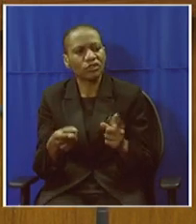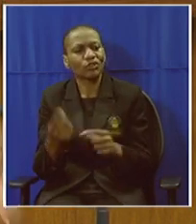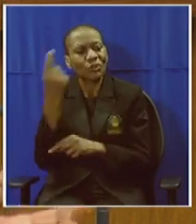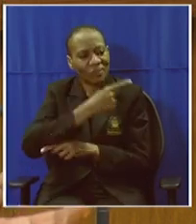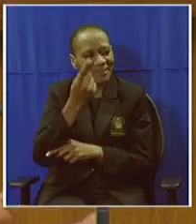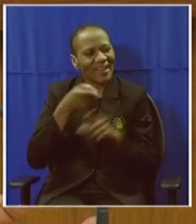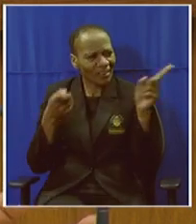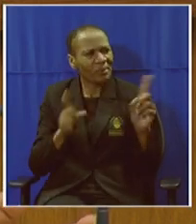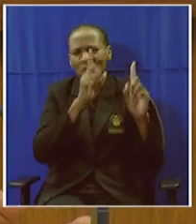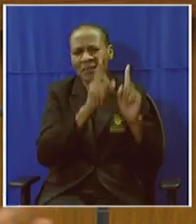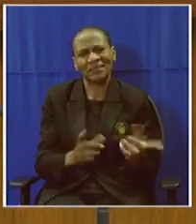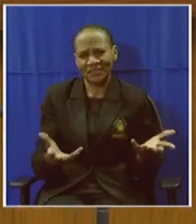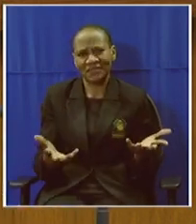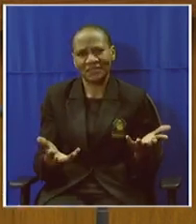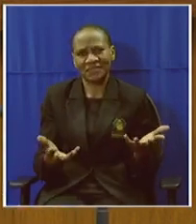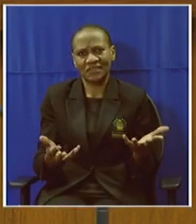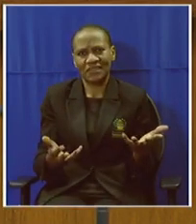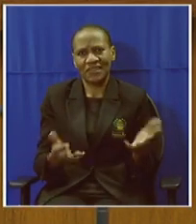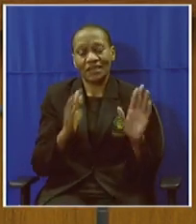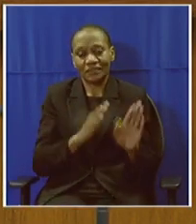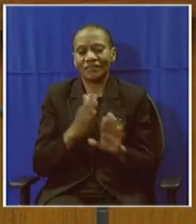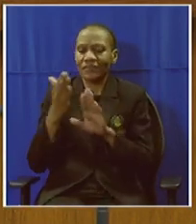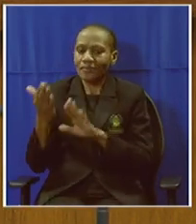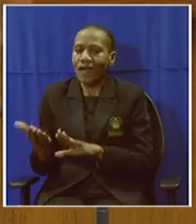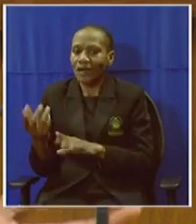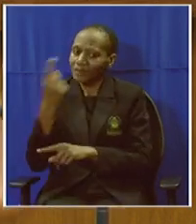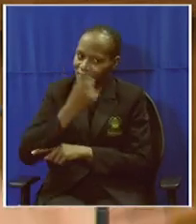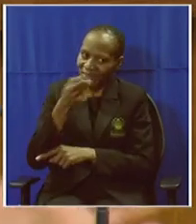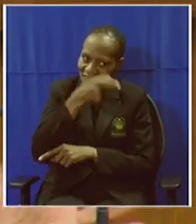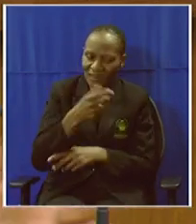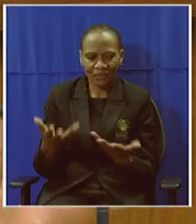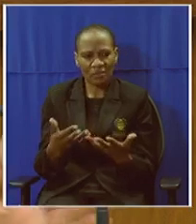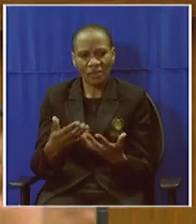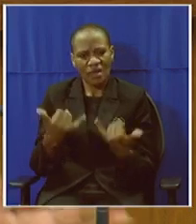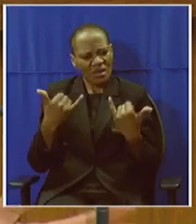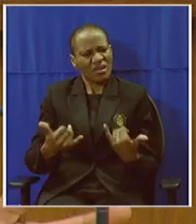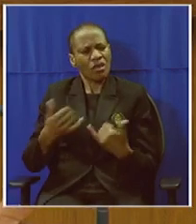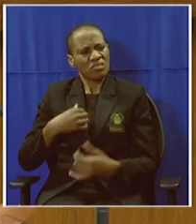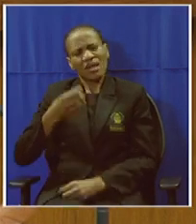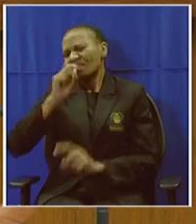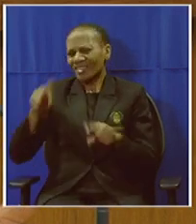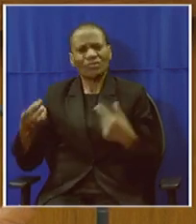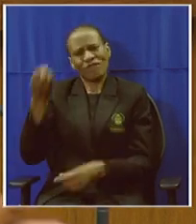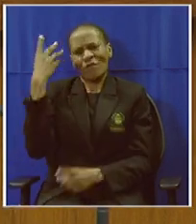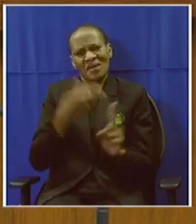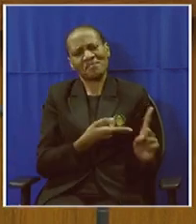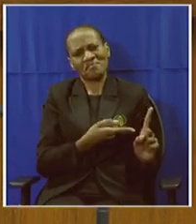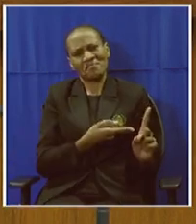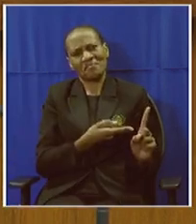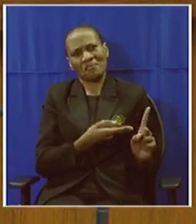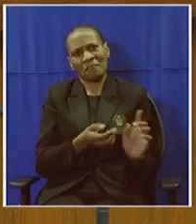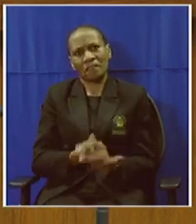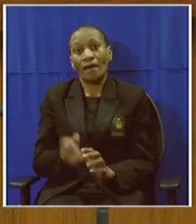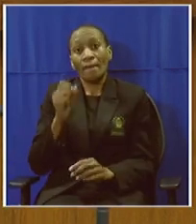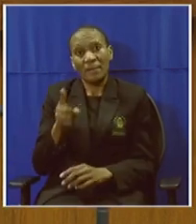died as she lived. She was just the unforgettable Bavelile that we know.